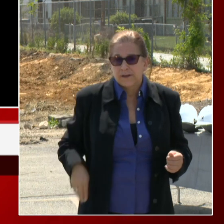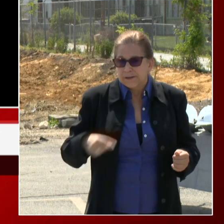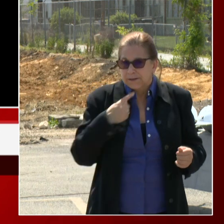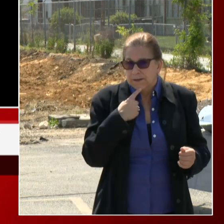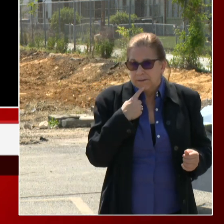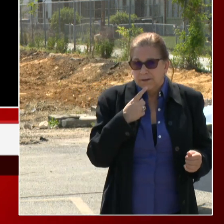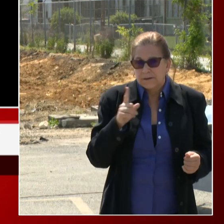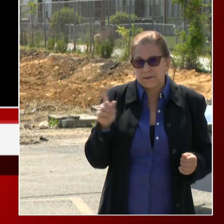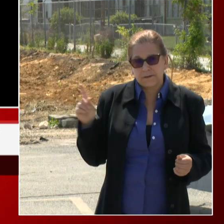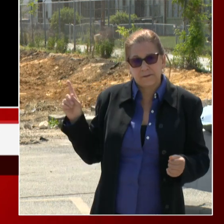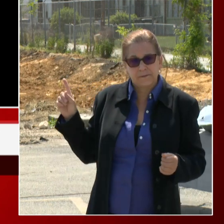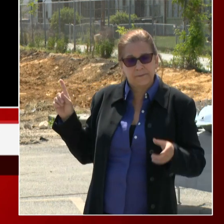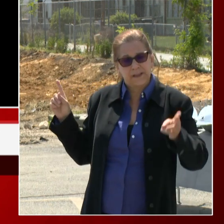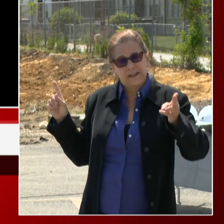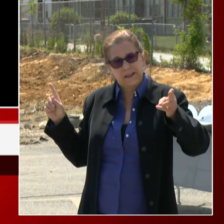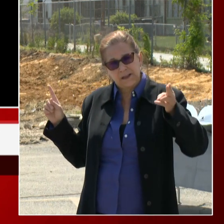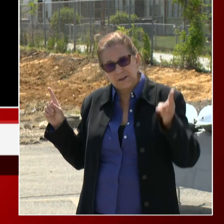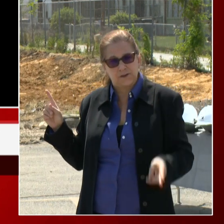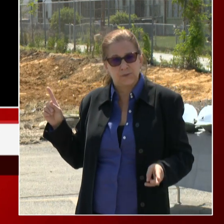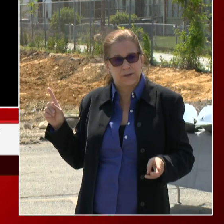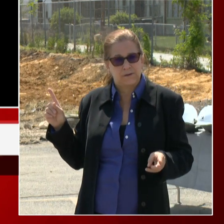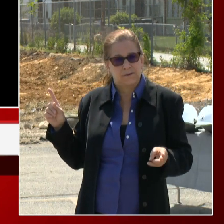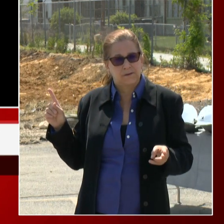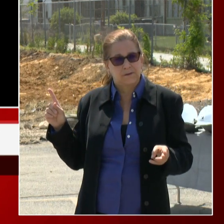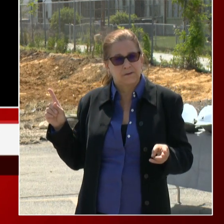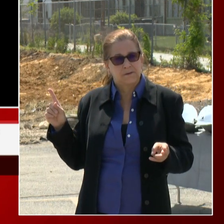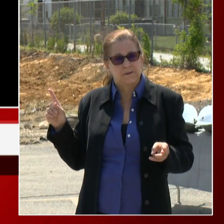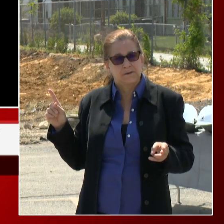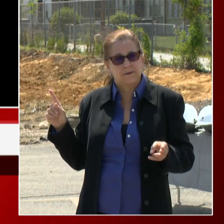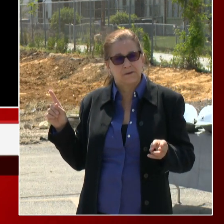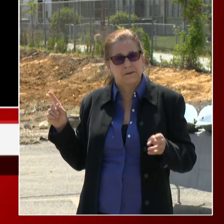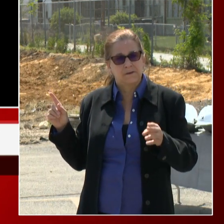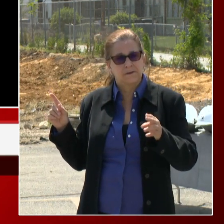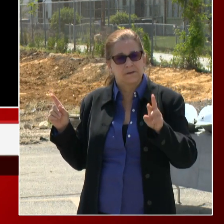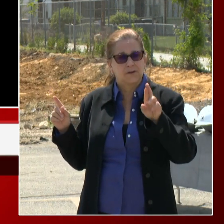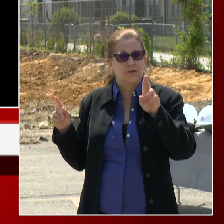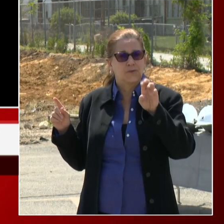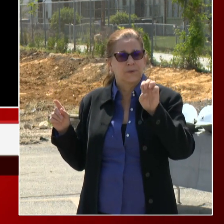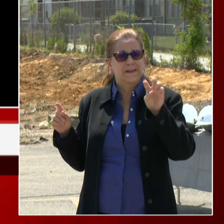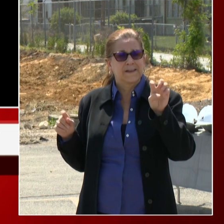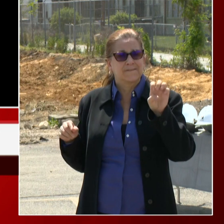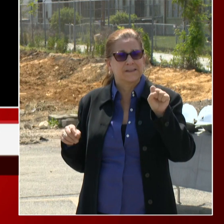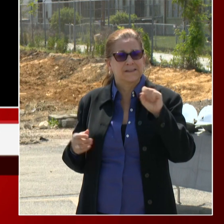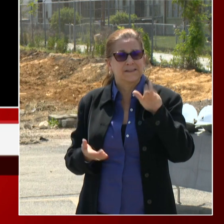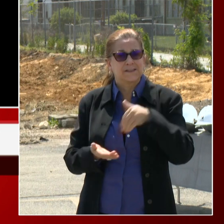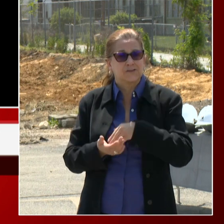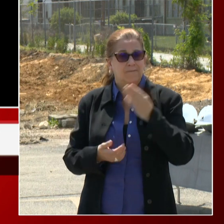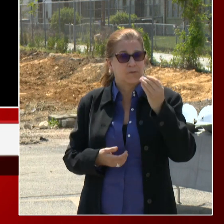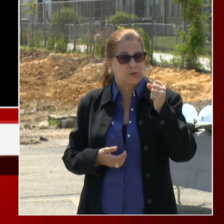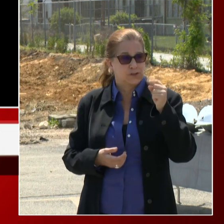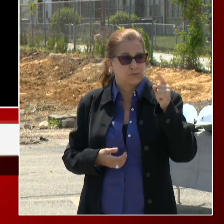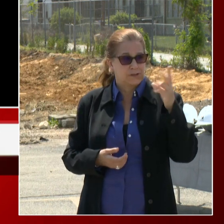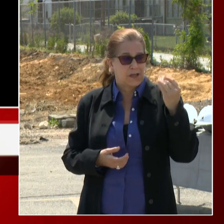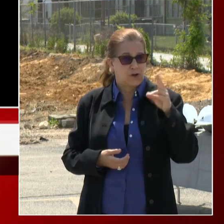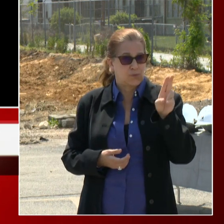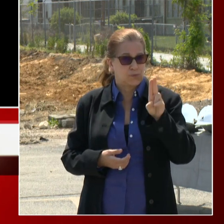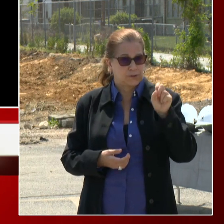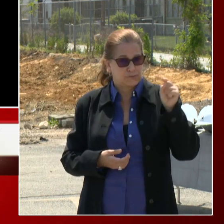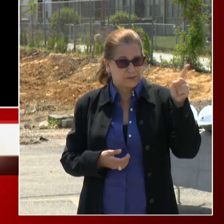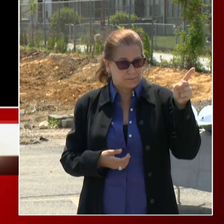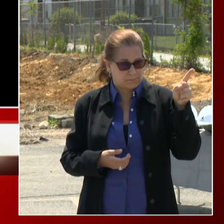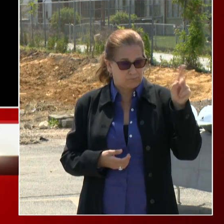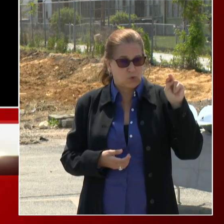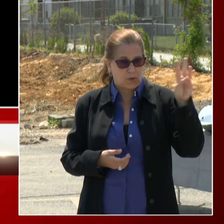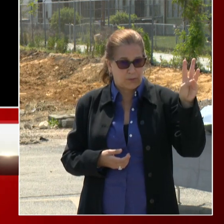the historic Reeves Center at 14th and U Northwest, and is going to be relocating